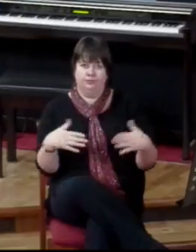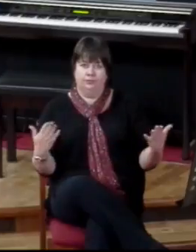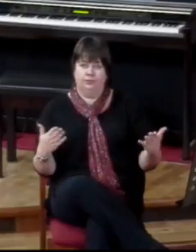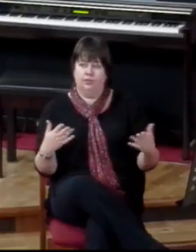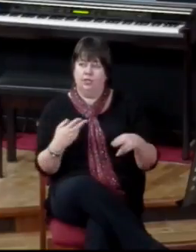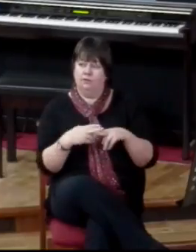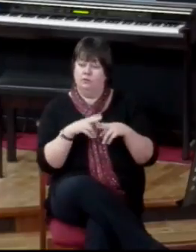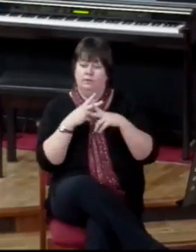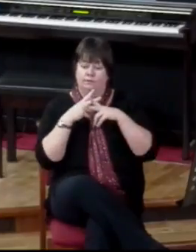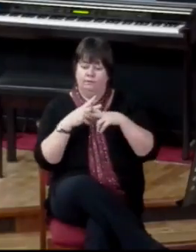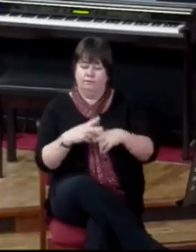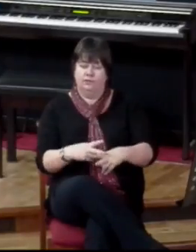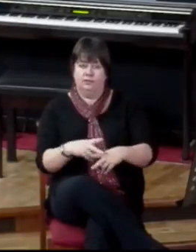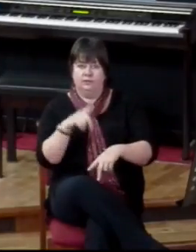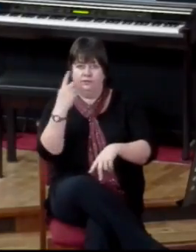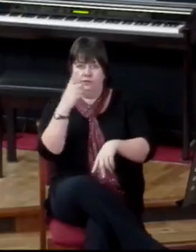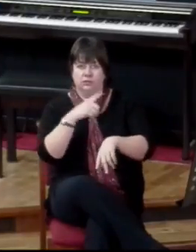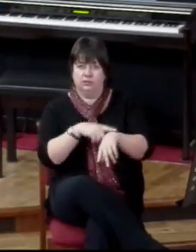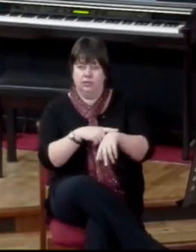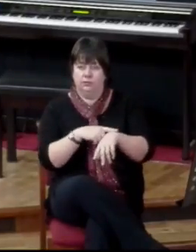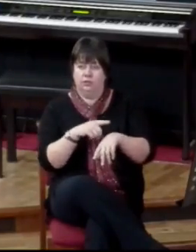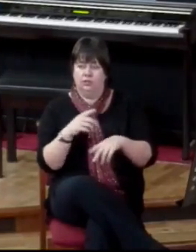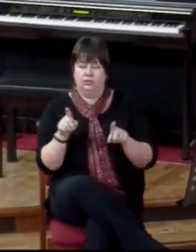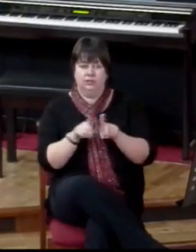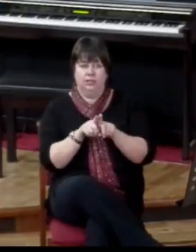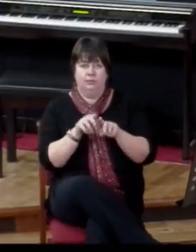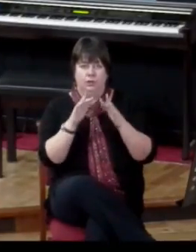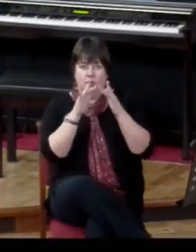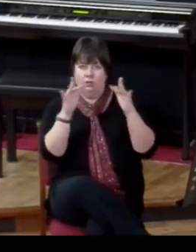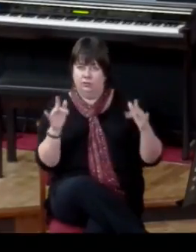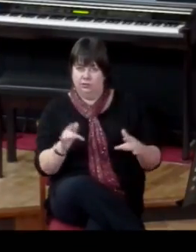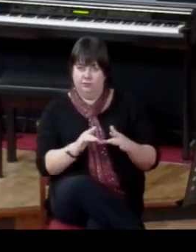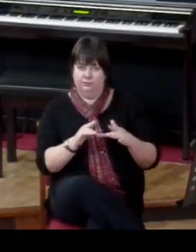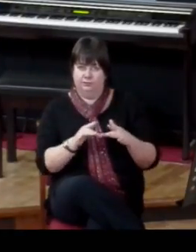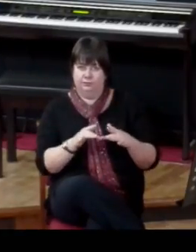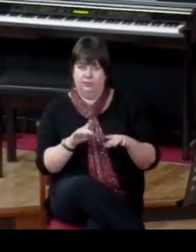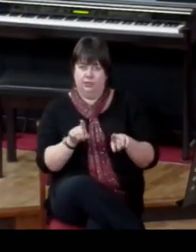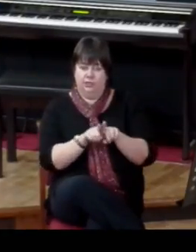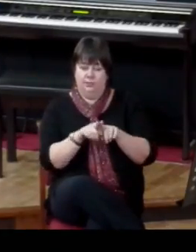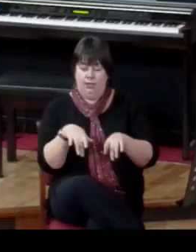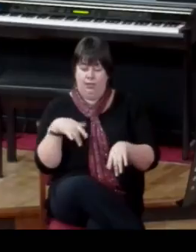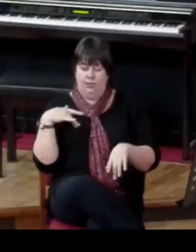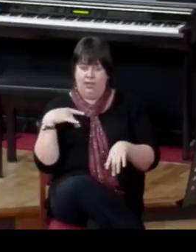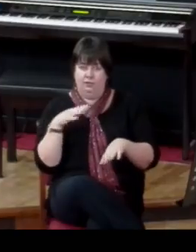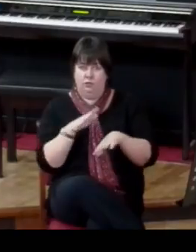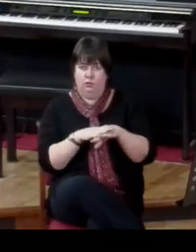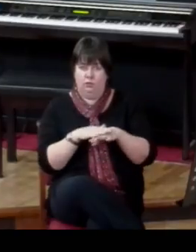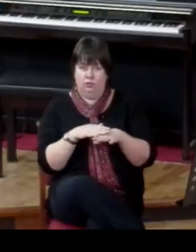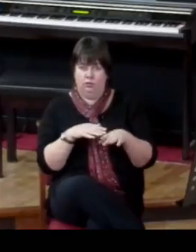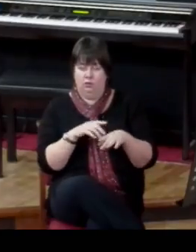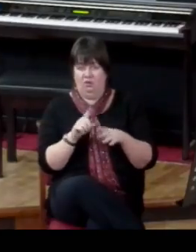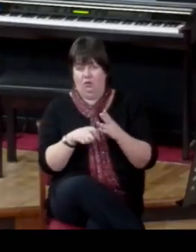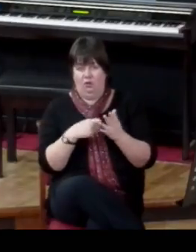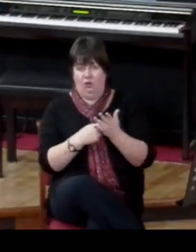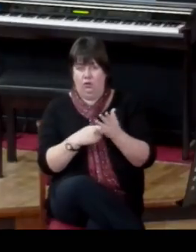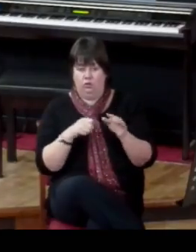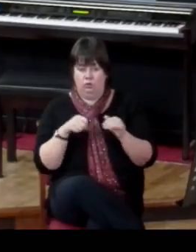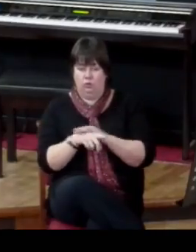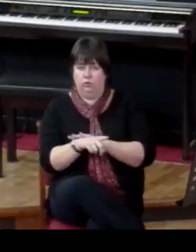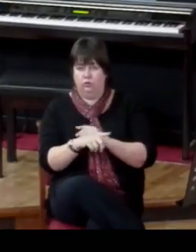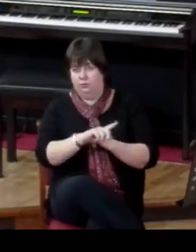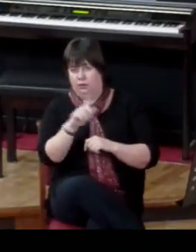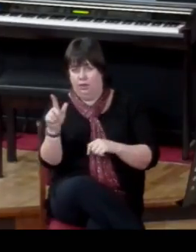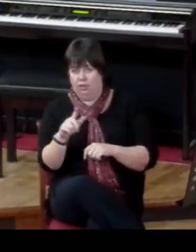you a special welcome, and we also welcome those who are joining us online, either live or on catch-up later in the week. A couple of